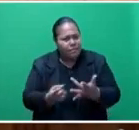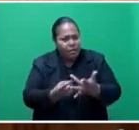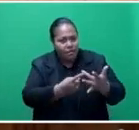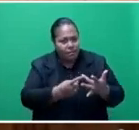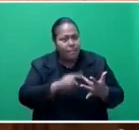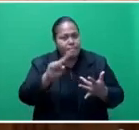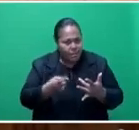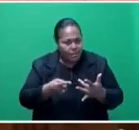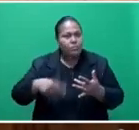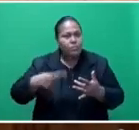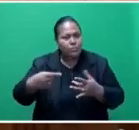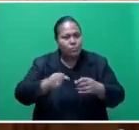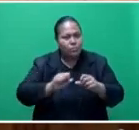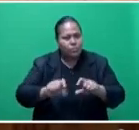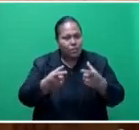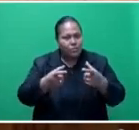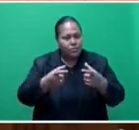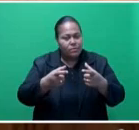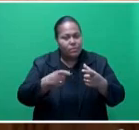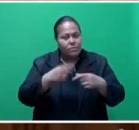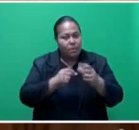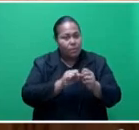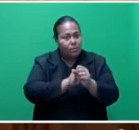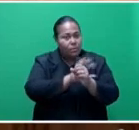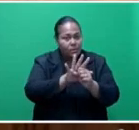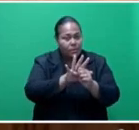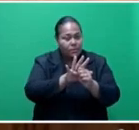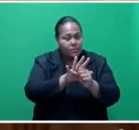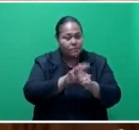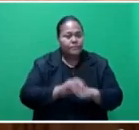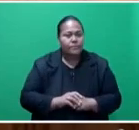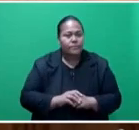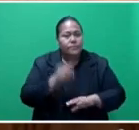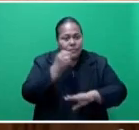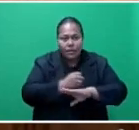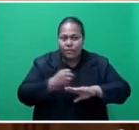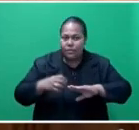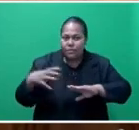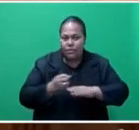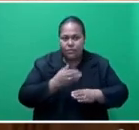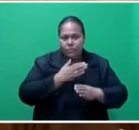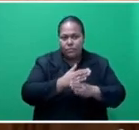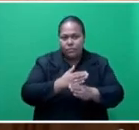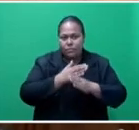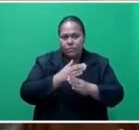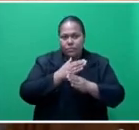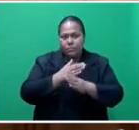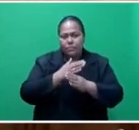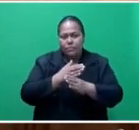they still encounter challenges. We urge the government to work and consult very closely with competent